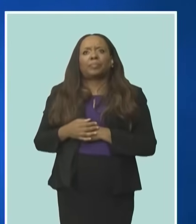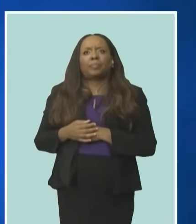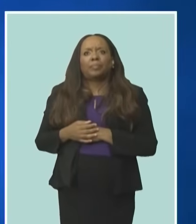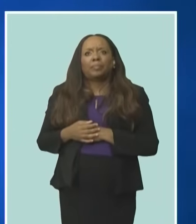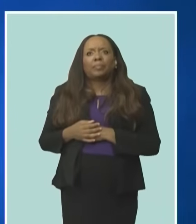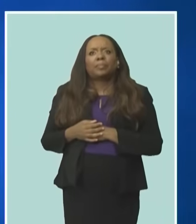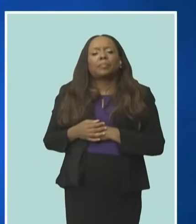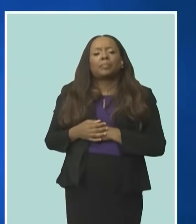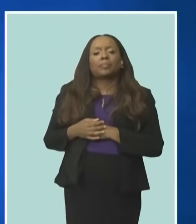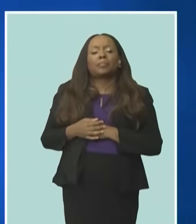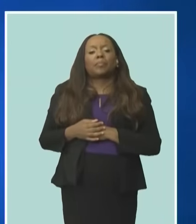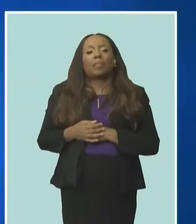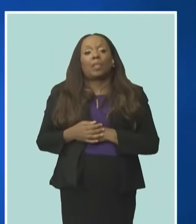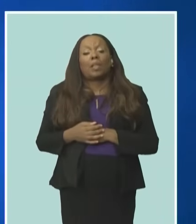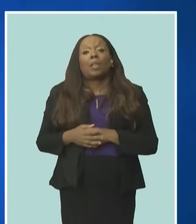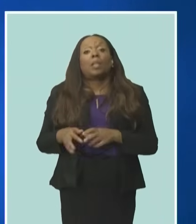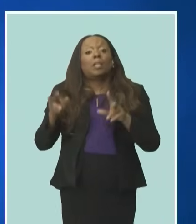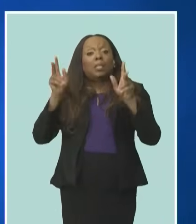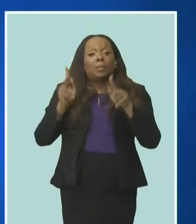quantified the claim